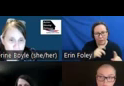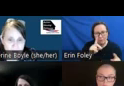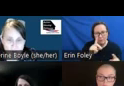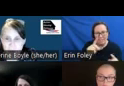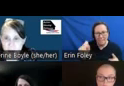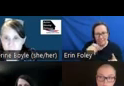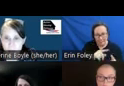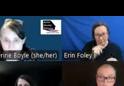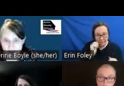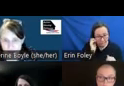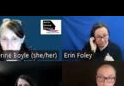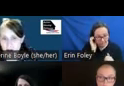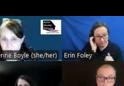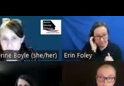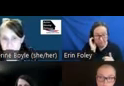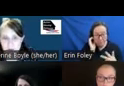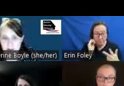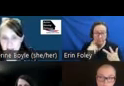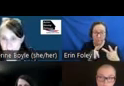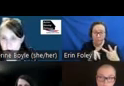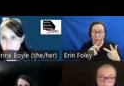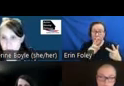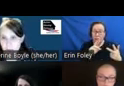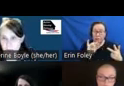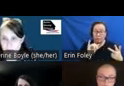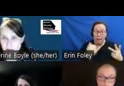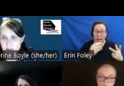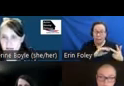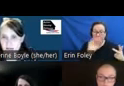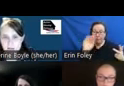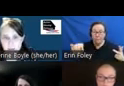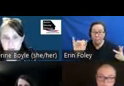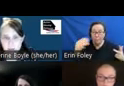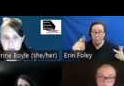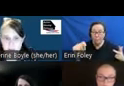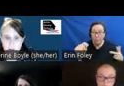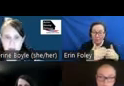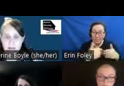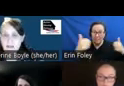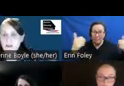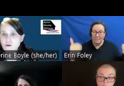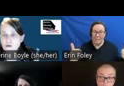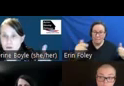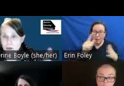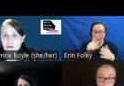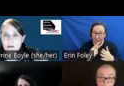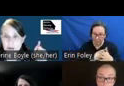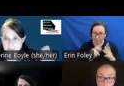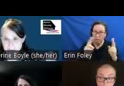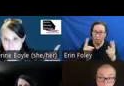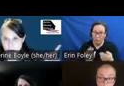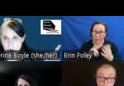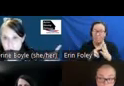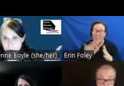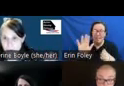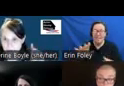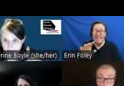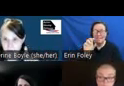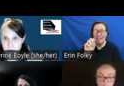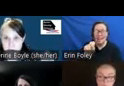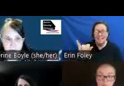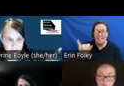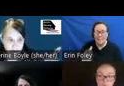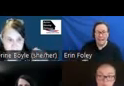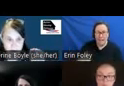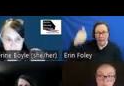And oh, by the way, once Raj moves into that apartment, because it's a legal separate unit, his Social Security benefit will go up because